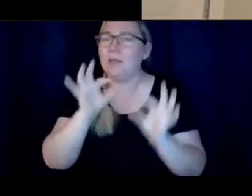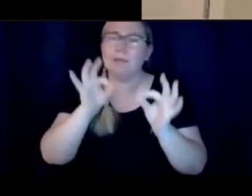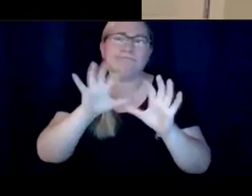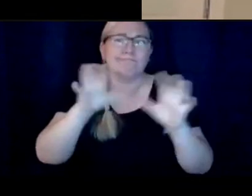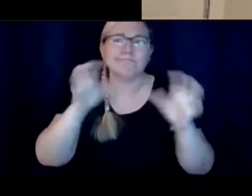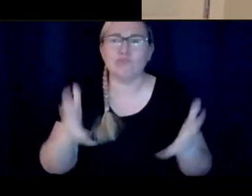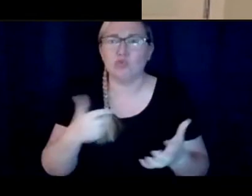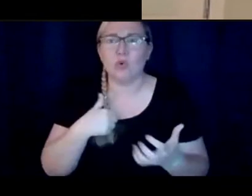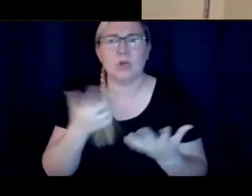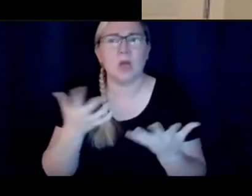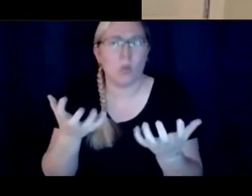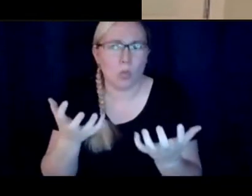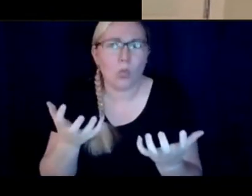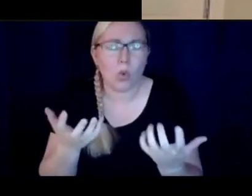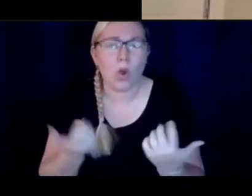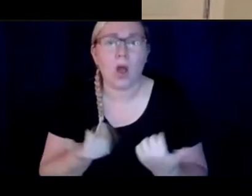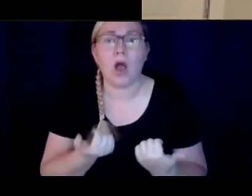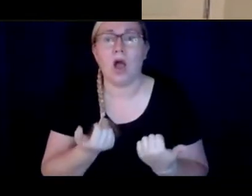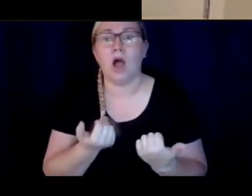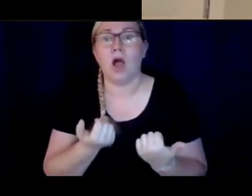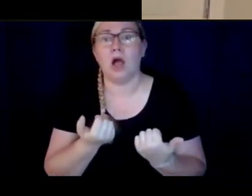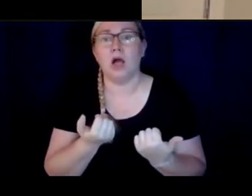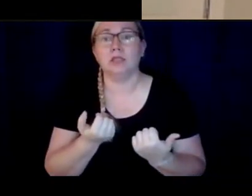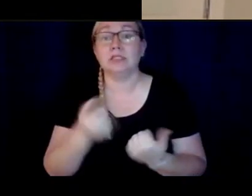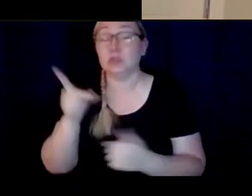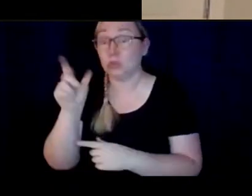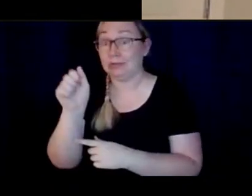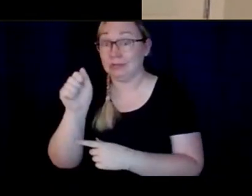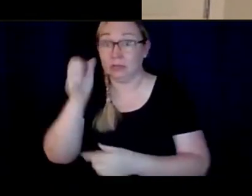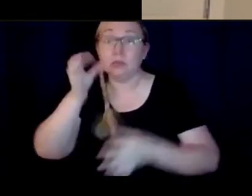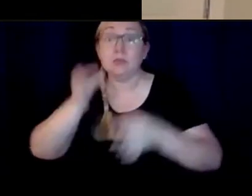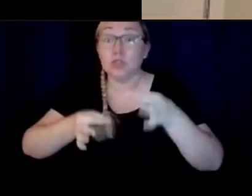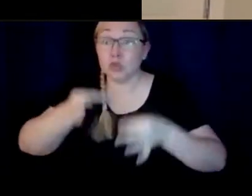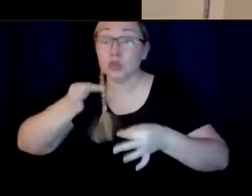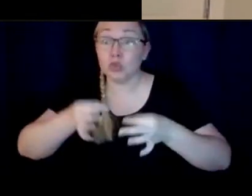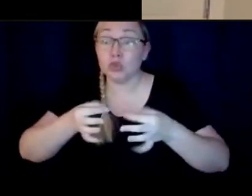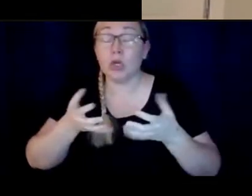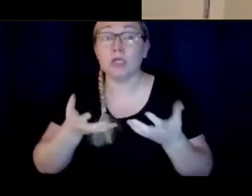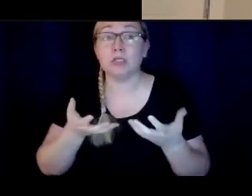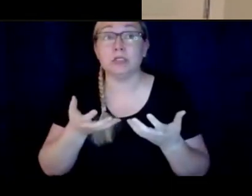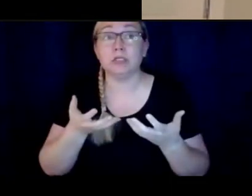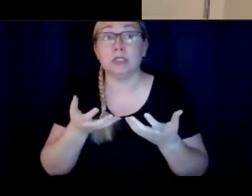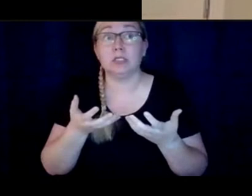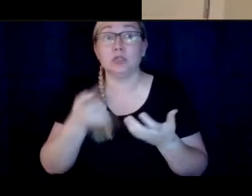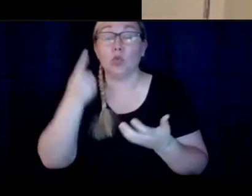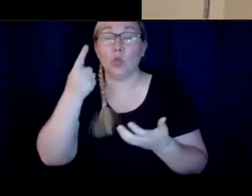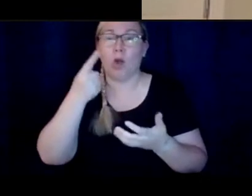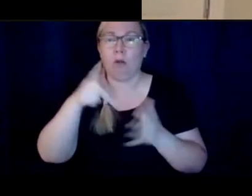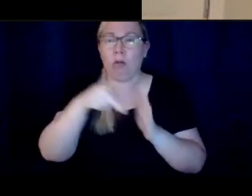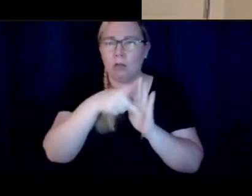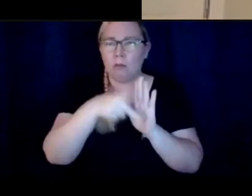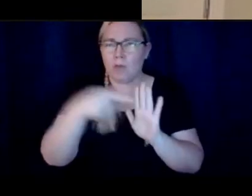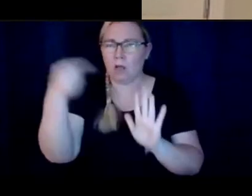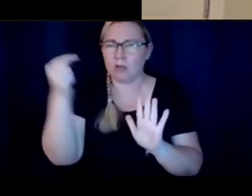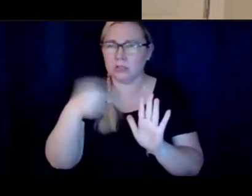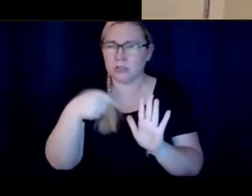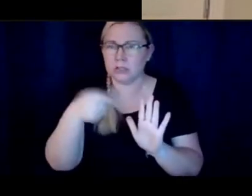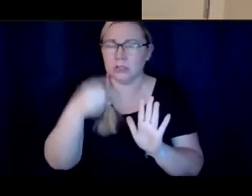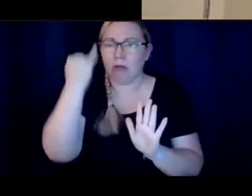You know, it's just disability justice. You know, one of the principles is the idea of